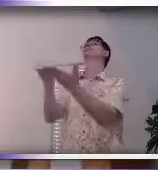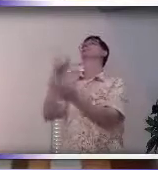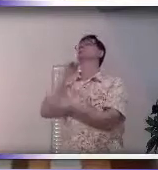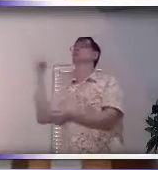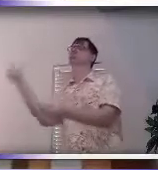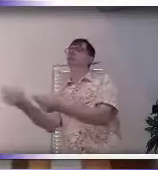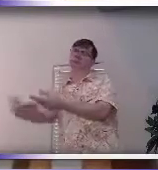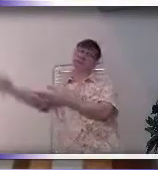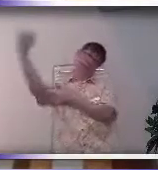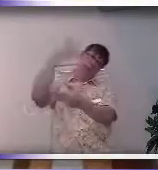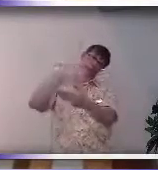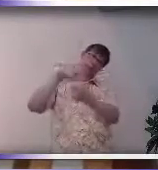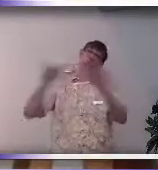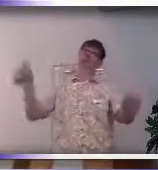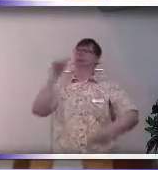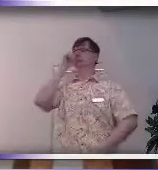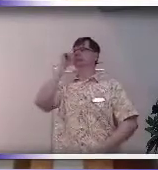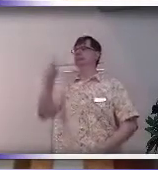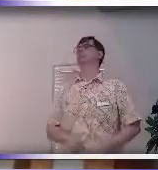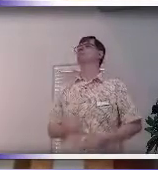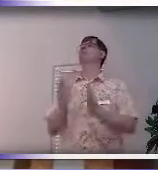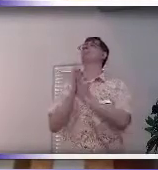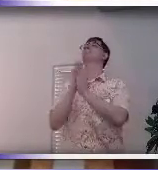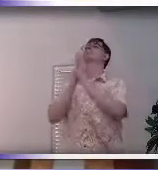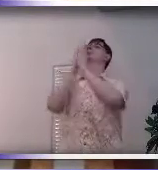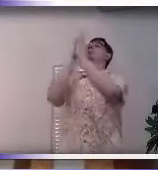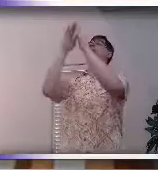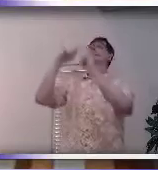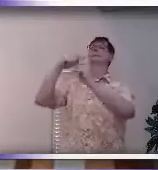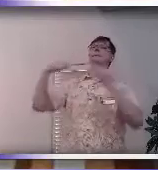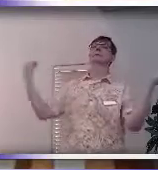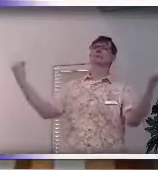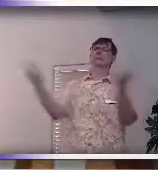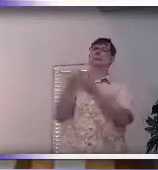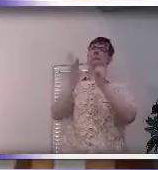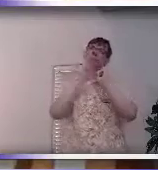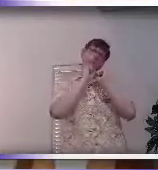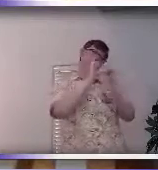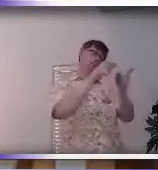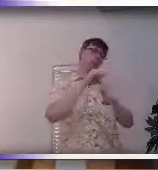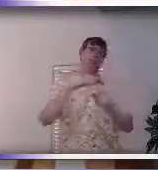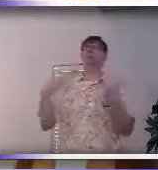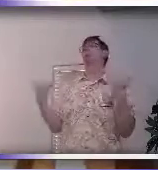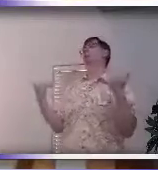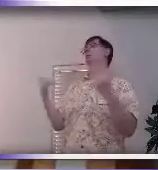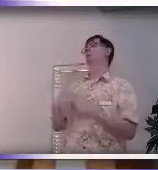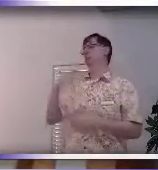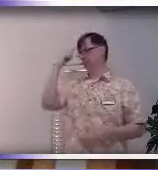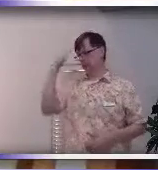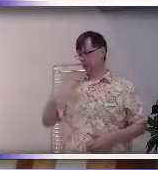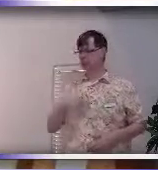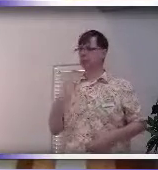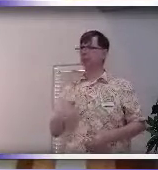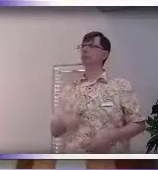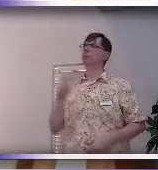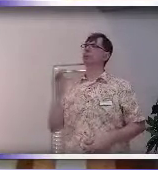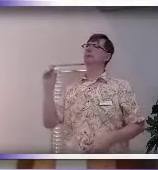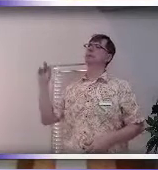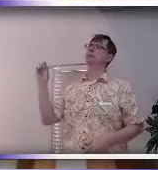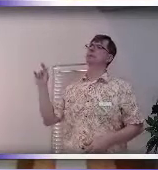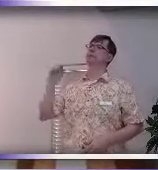interfaith celebration where we get together and talk about what we believe. We do the Martin Luther King